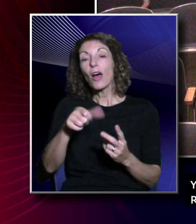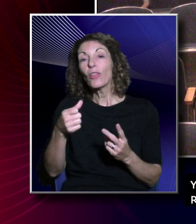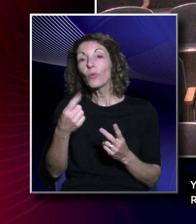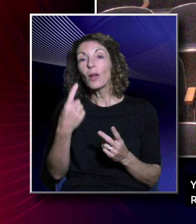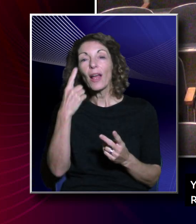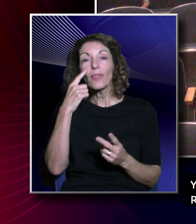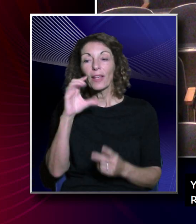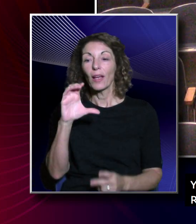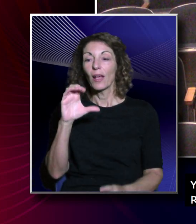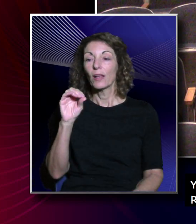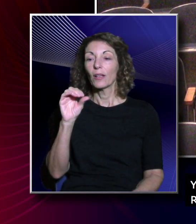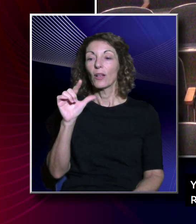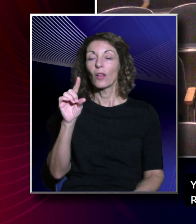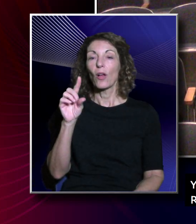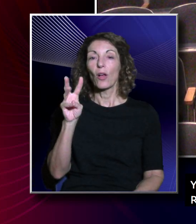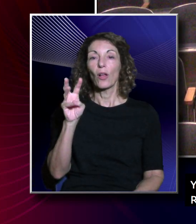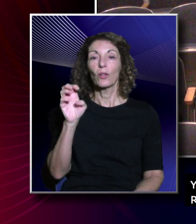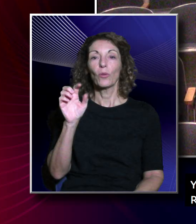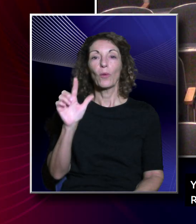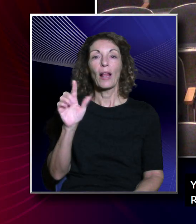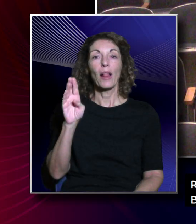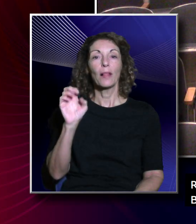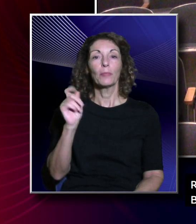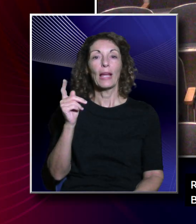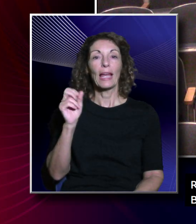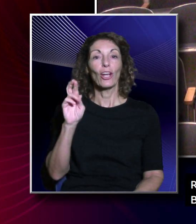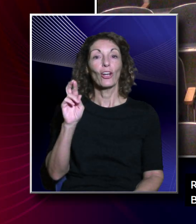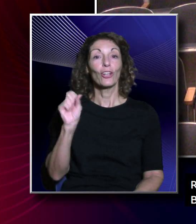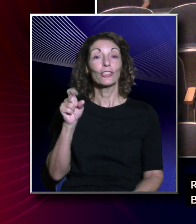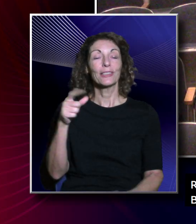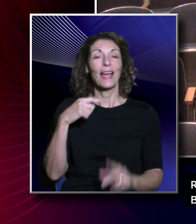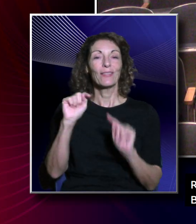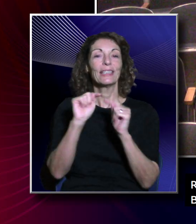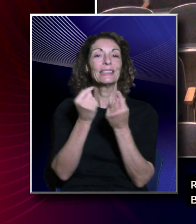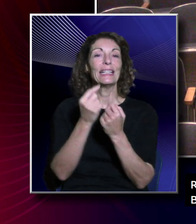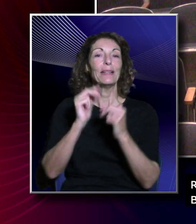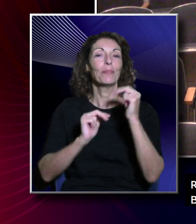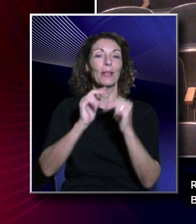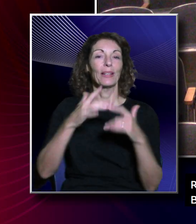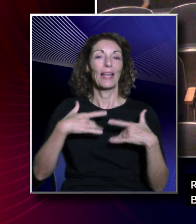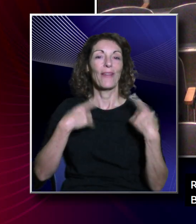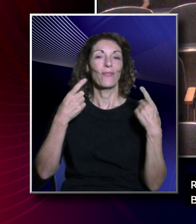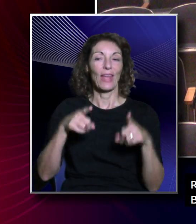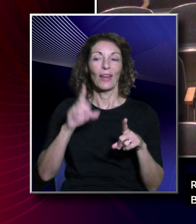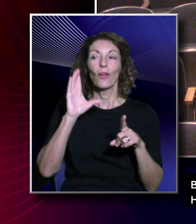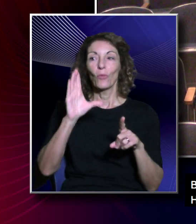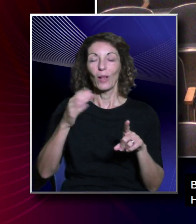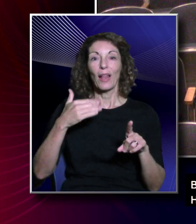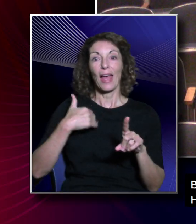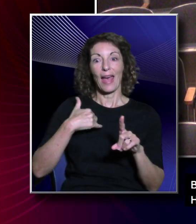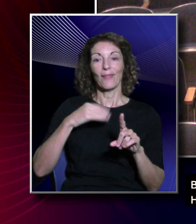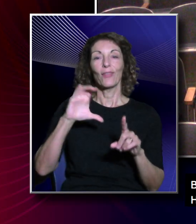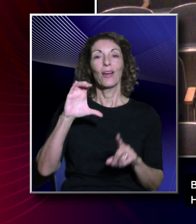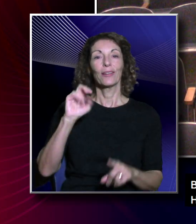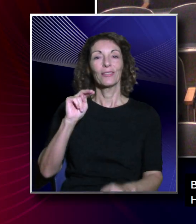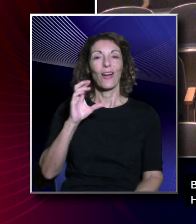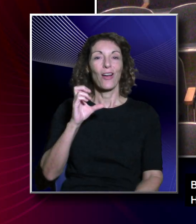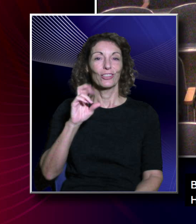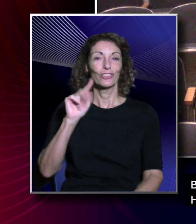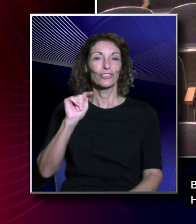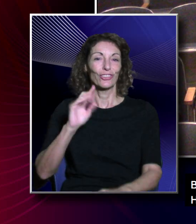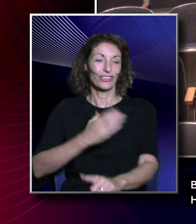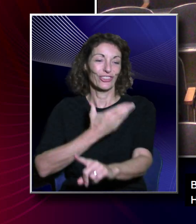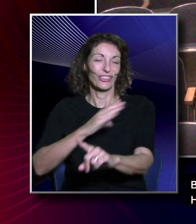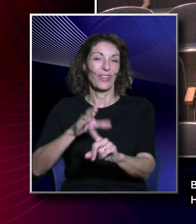Coldwell Bankers is having a team building event where they're having a concert in the Burger Center. So They're typically day-to-day rentals.